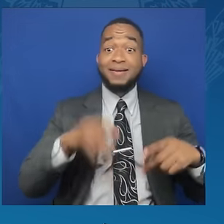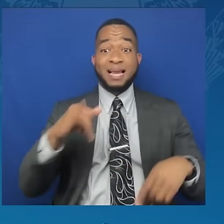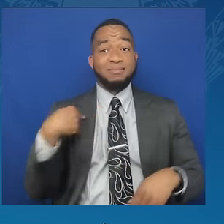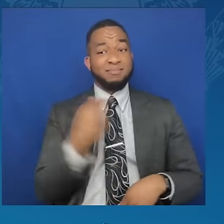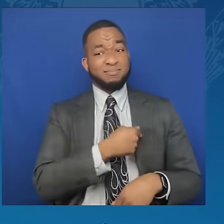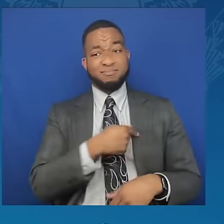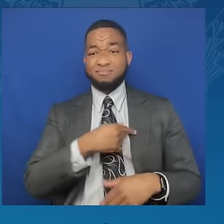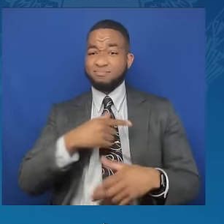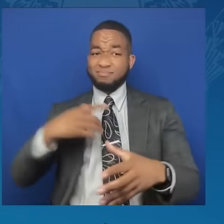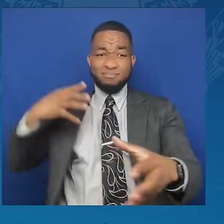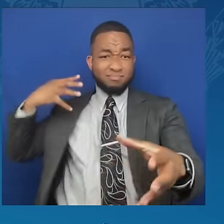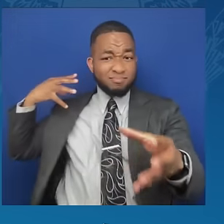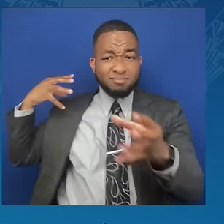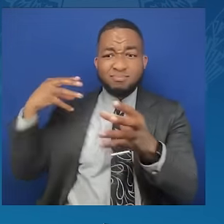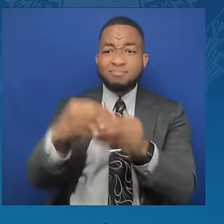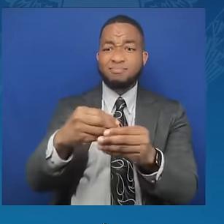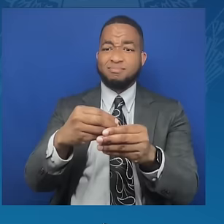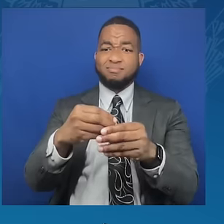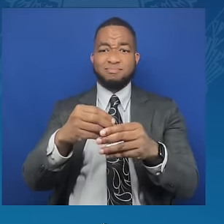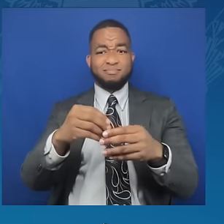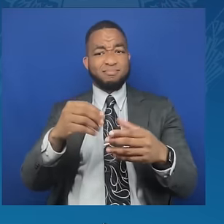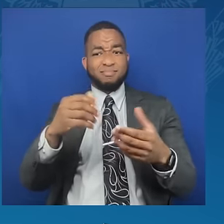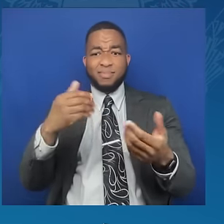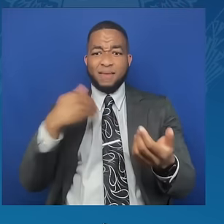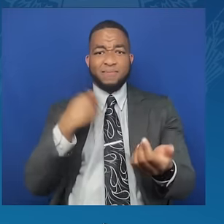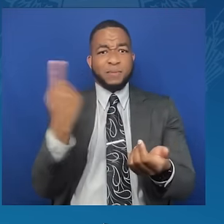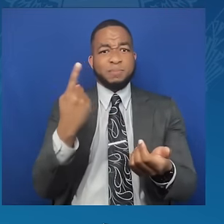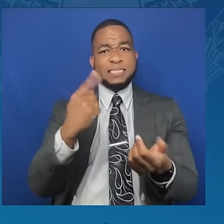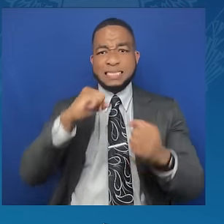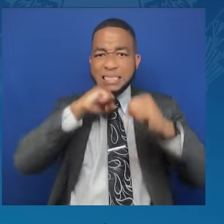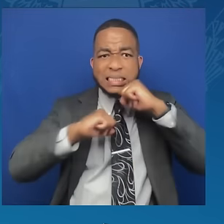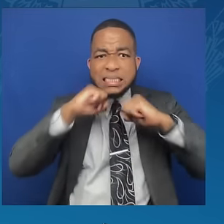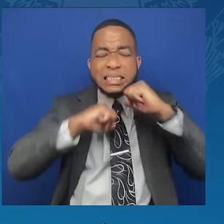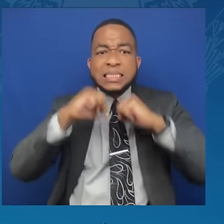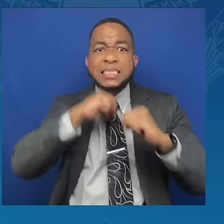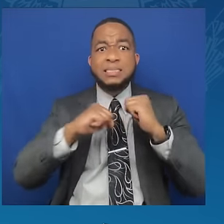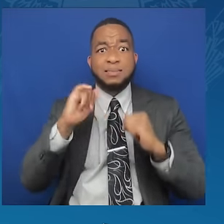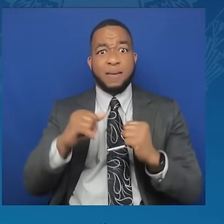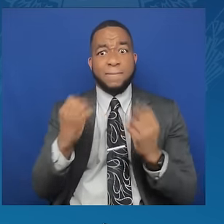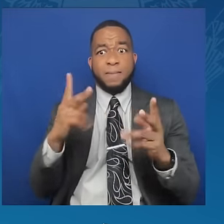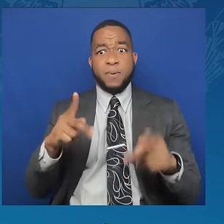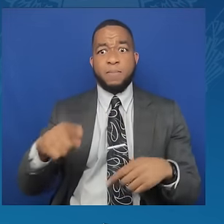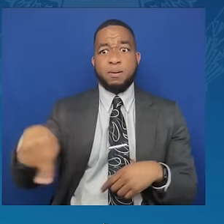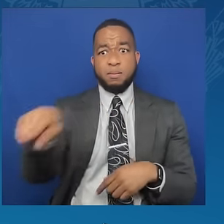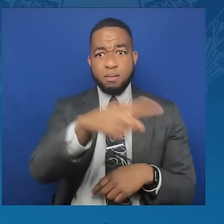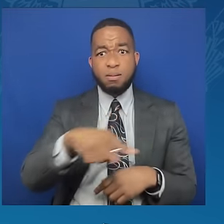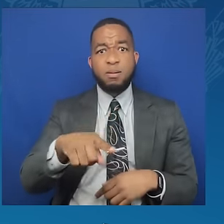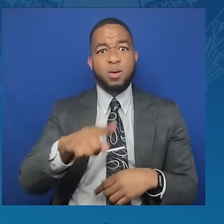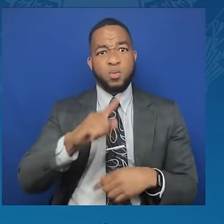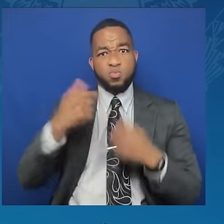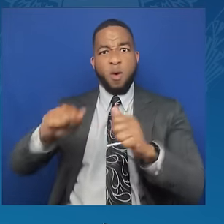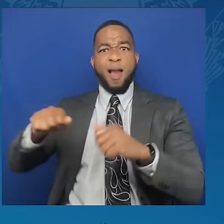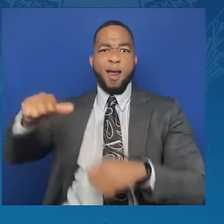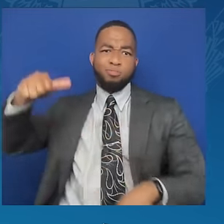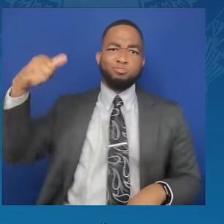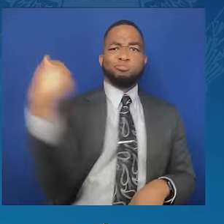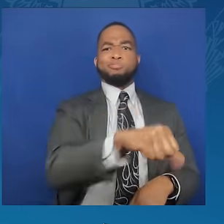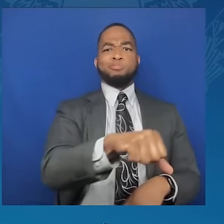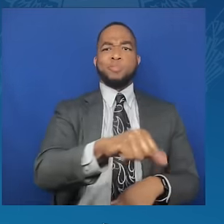deny us our history. But it was America, and America is